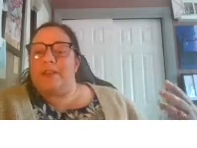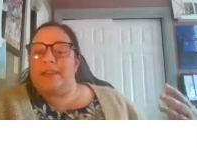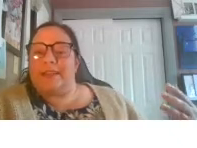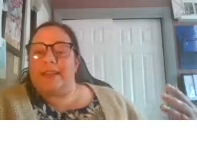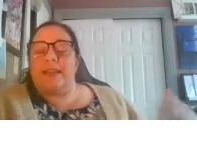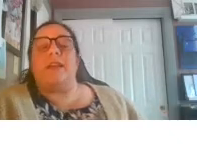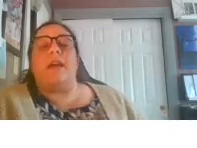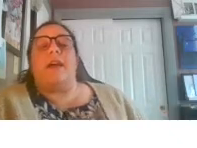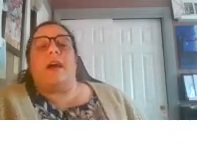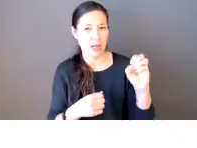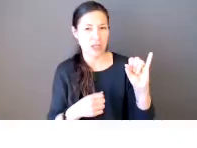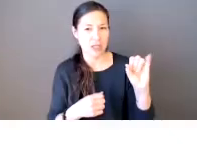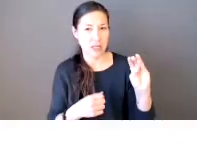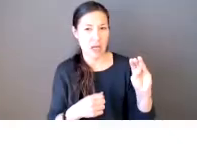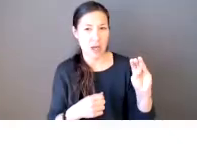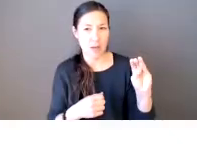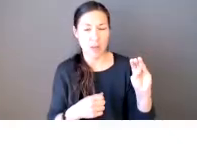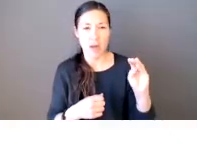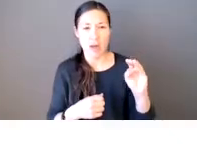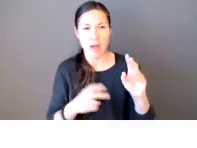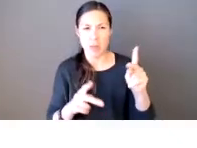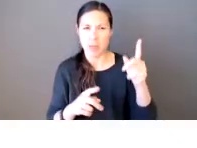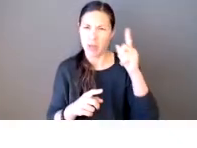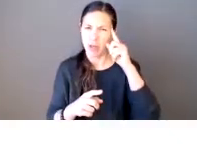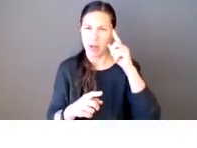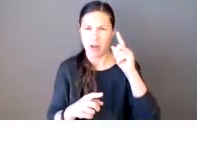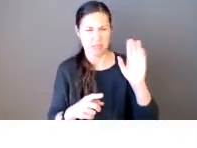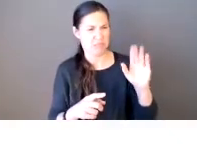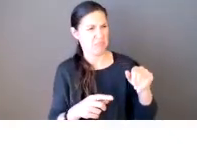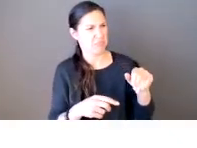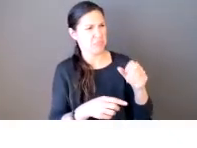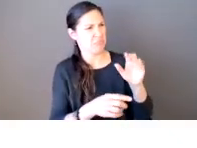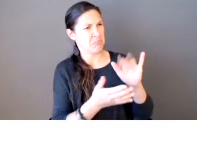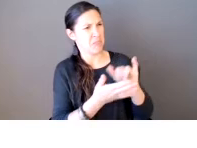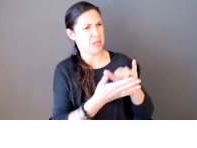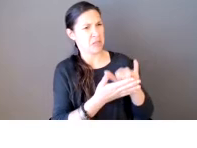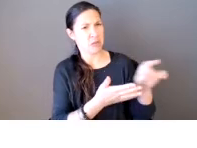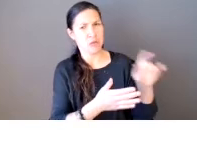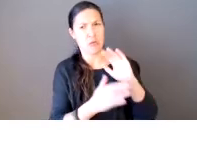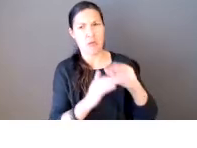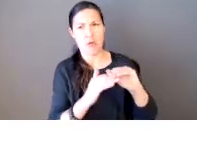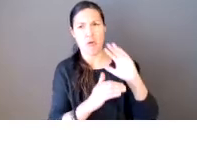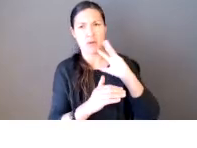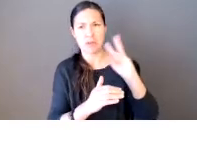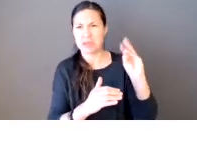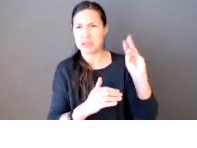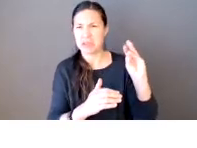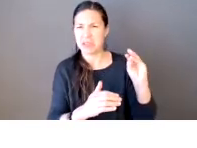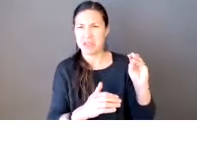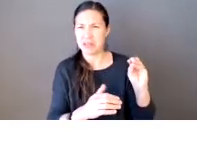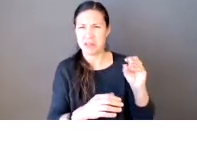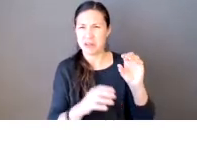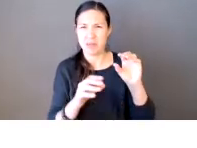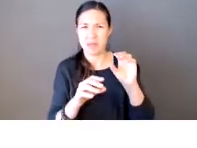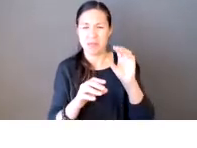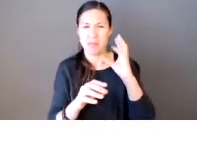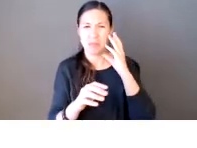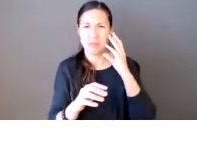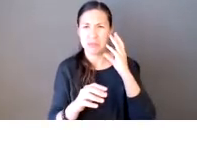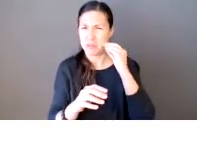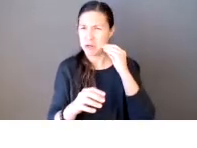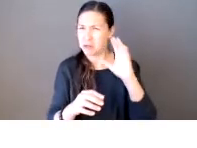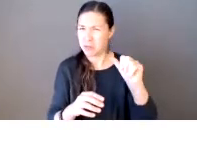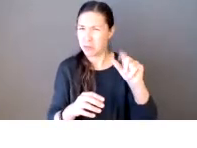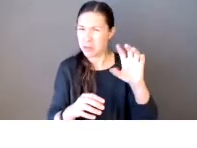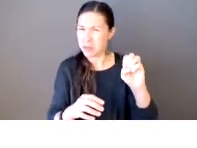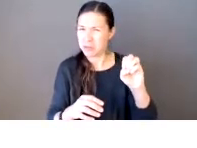that are over 60. And all of these things can really be barriers and contributing factors to,